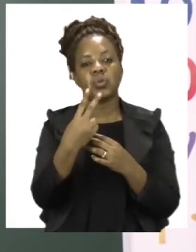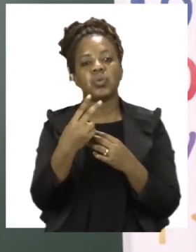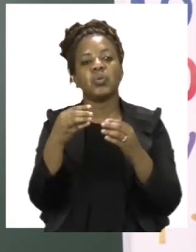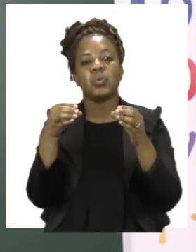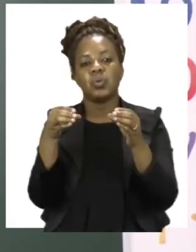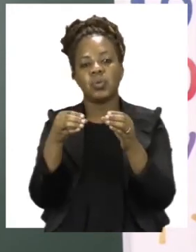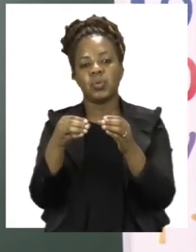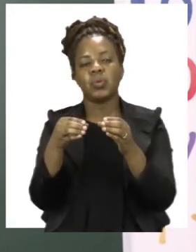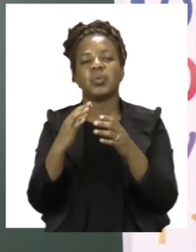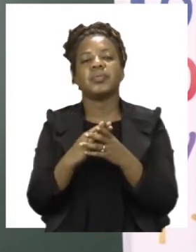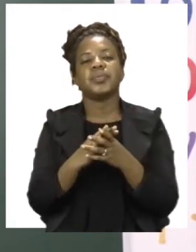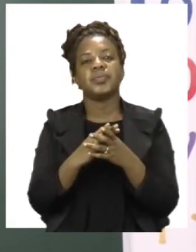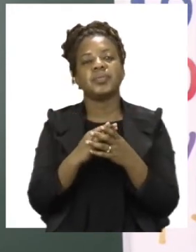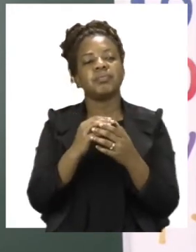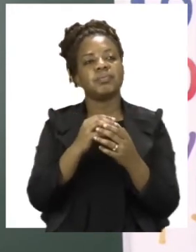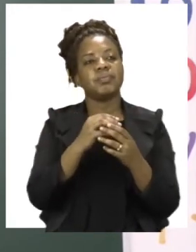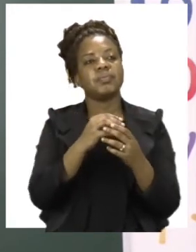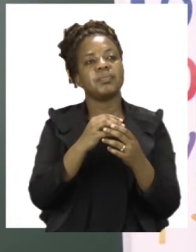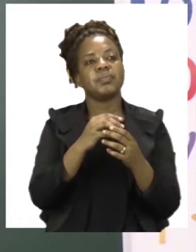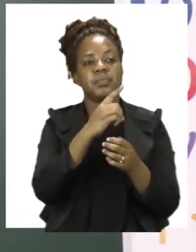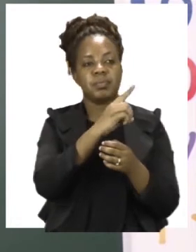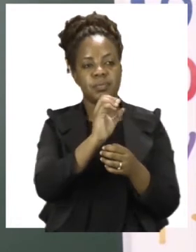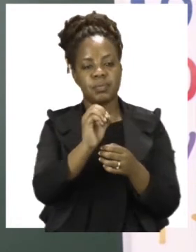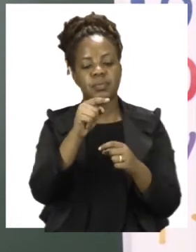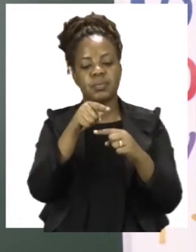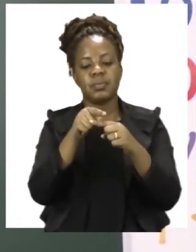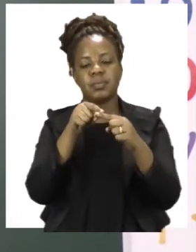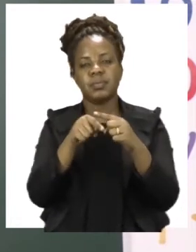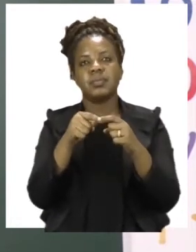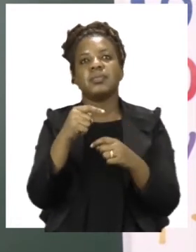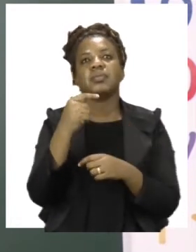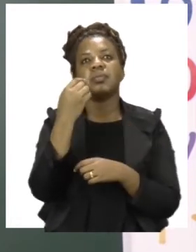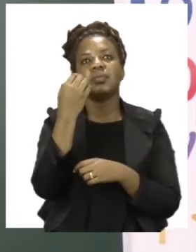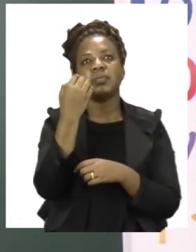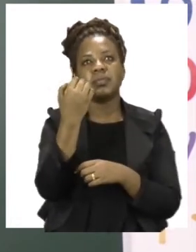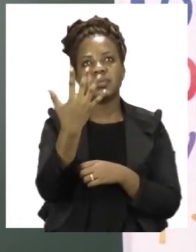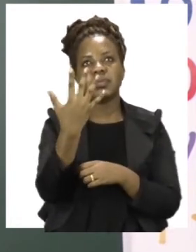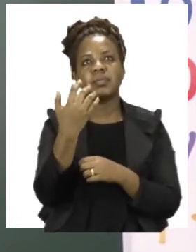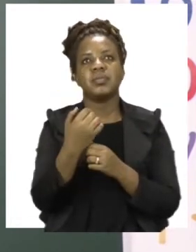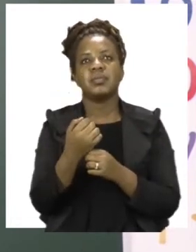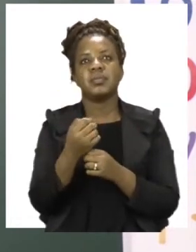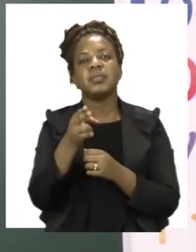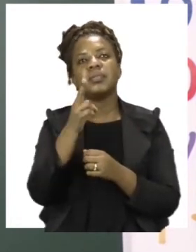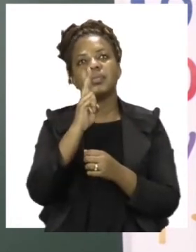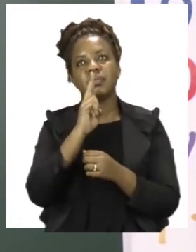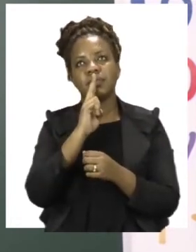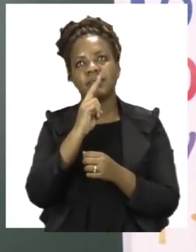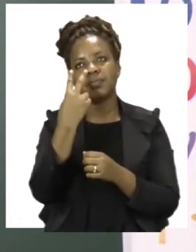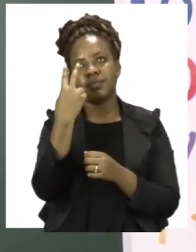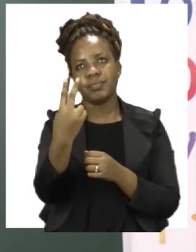means our sum will now say 10 divided by 5